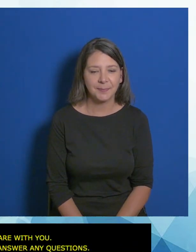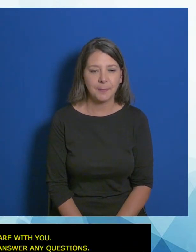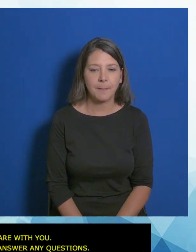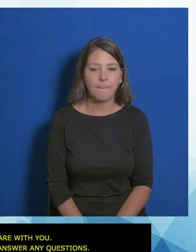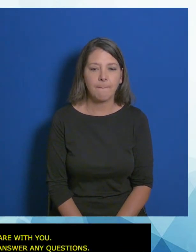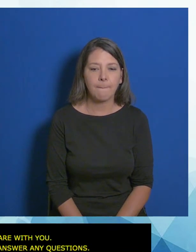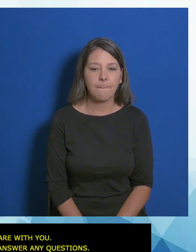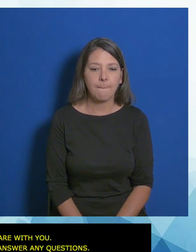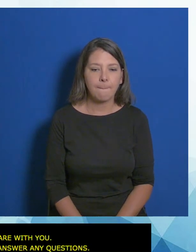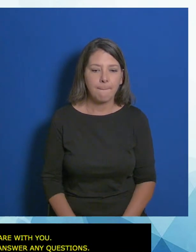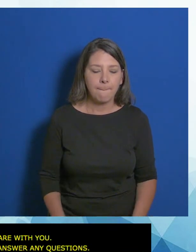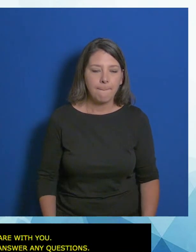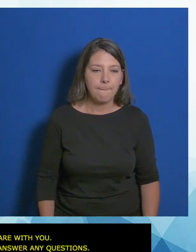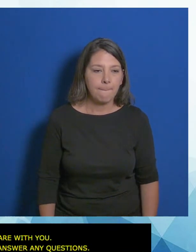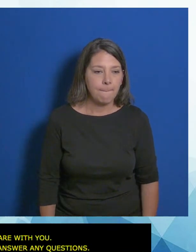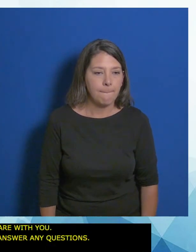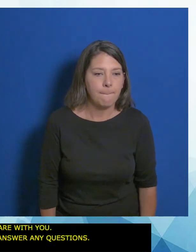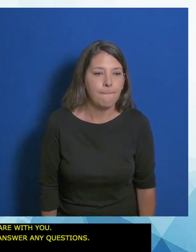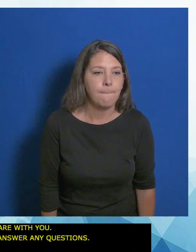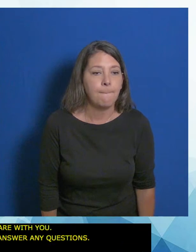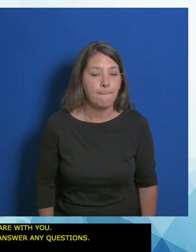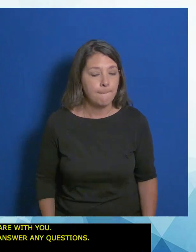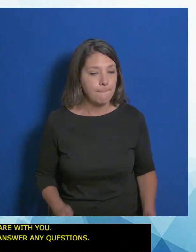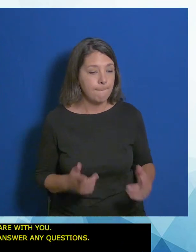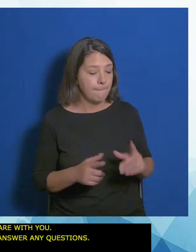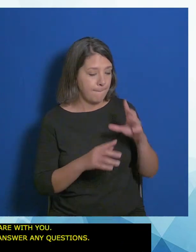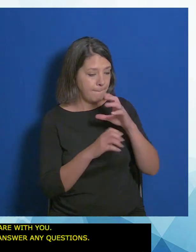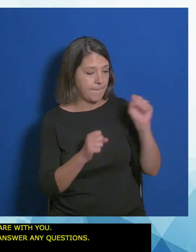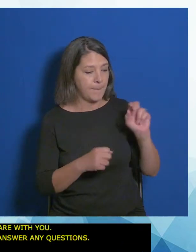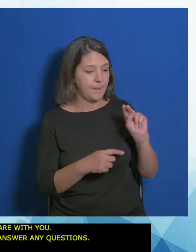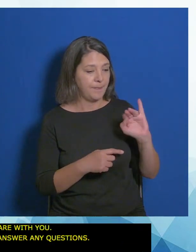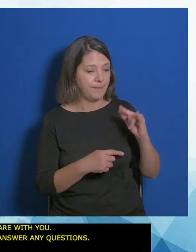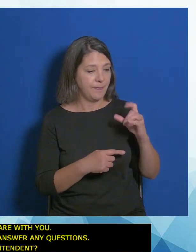Are there any questions for the superintendent?